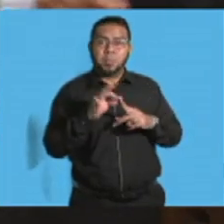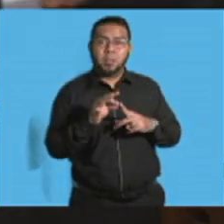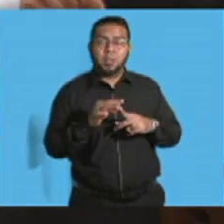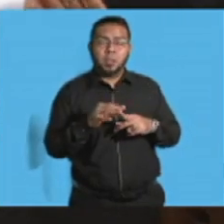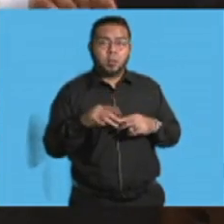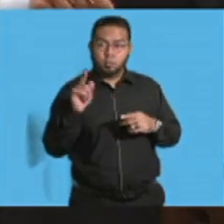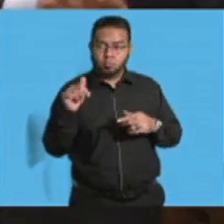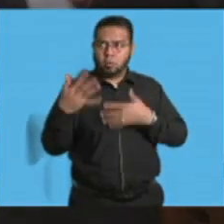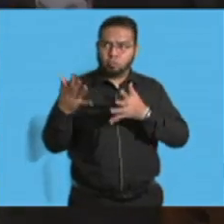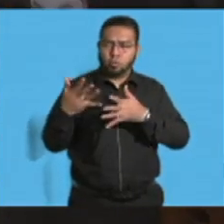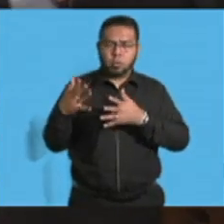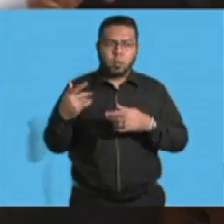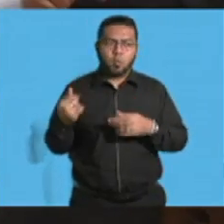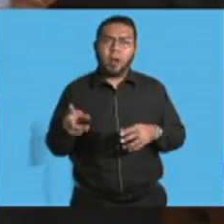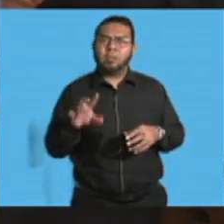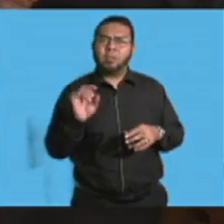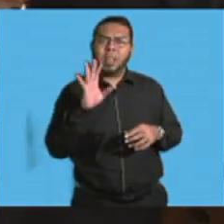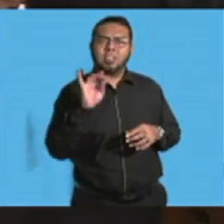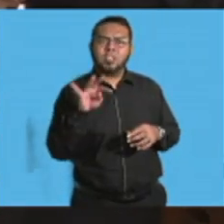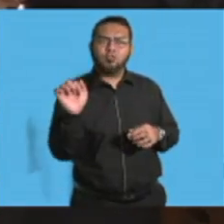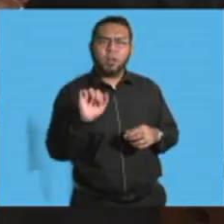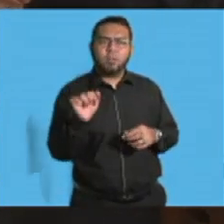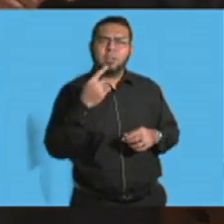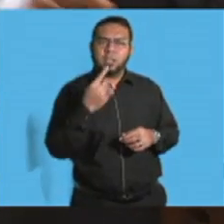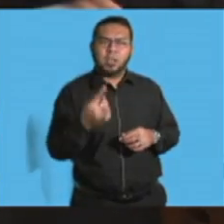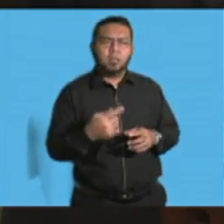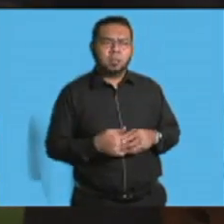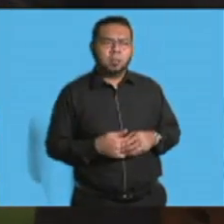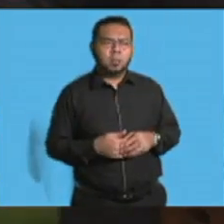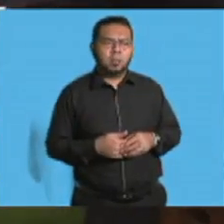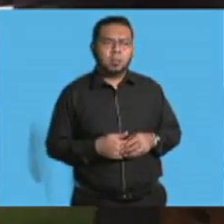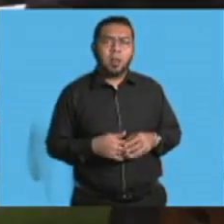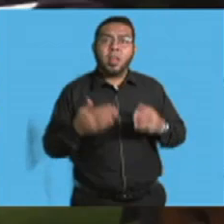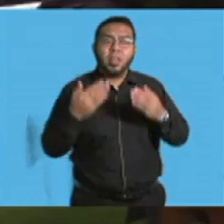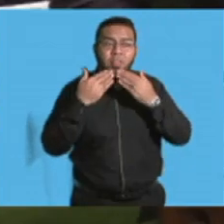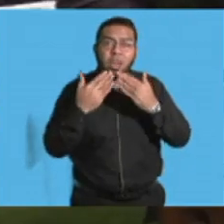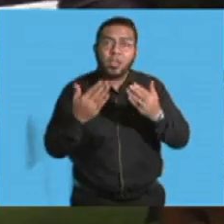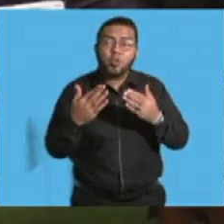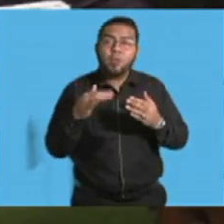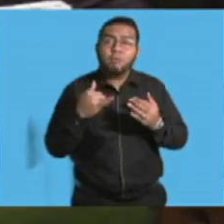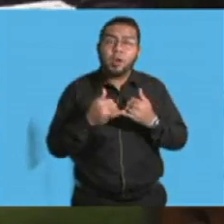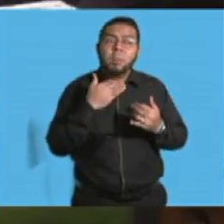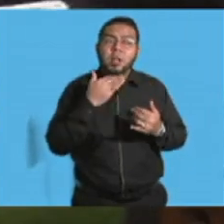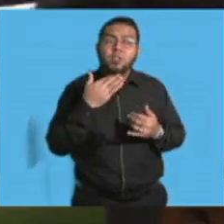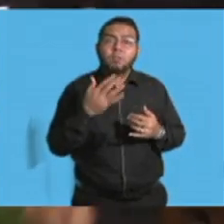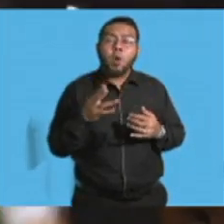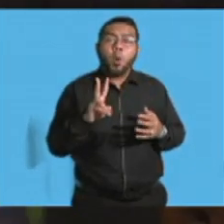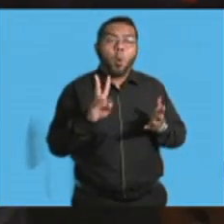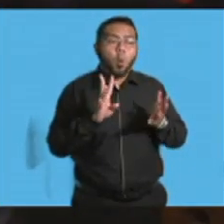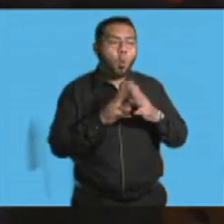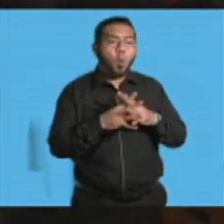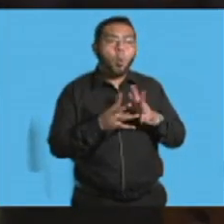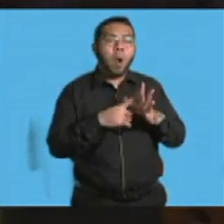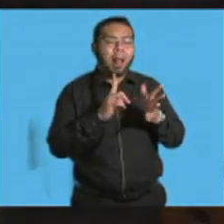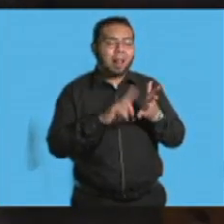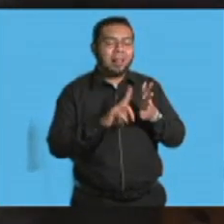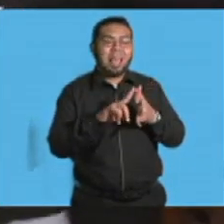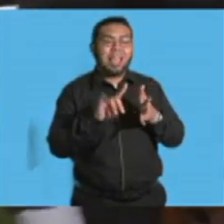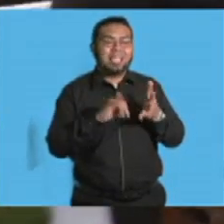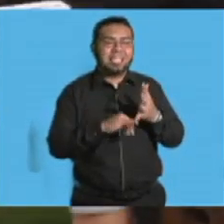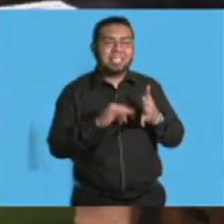we were boarding the plane, a taxi driver came up to us and said to us, "Thank you very much for wireless C." He said, "I'm sitting here and